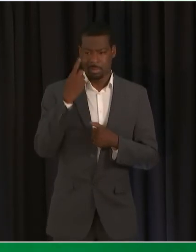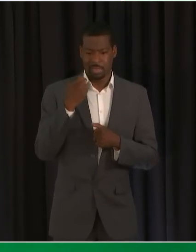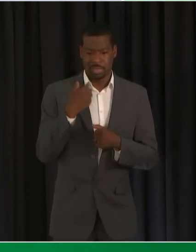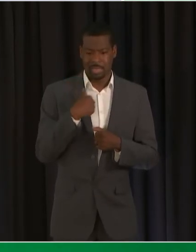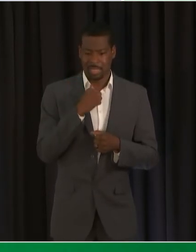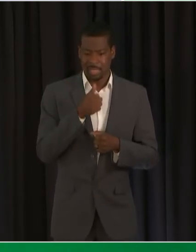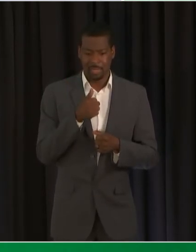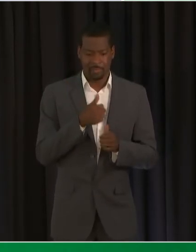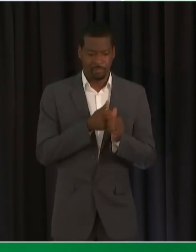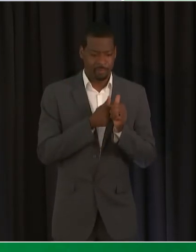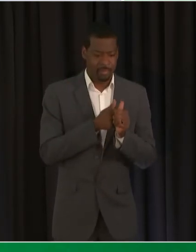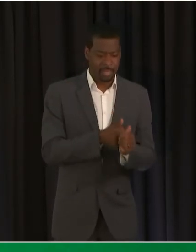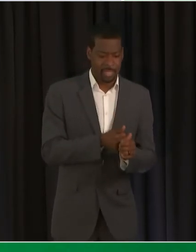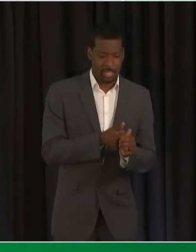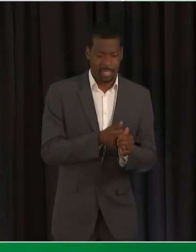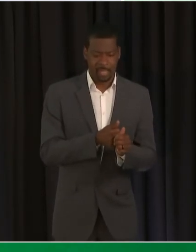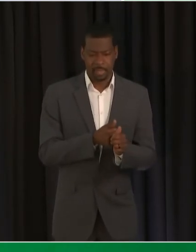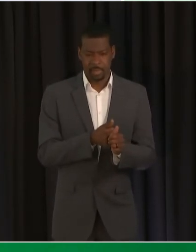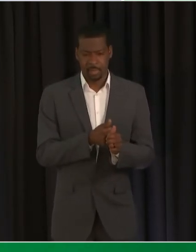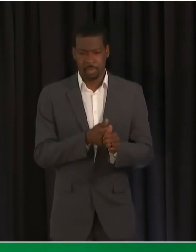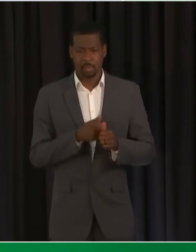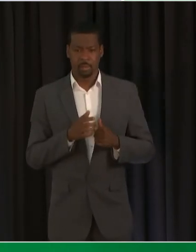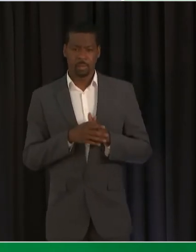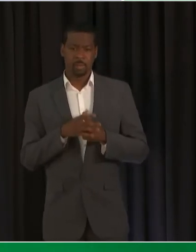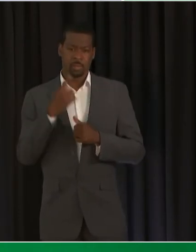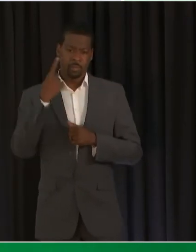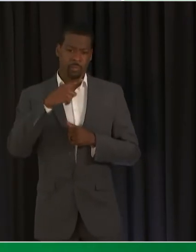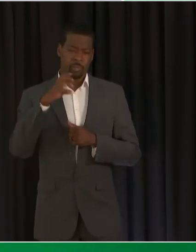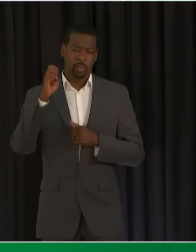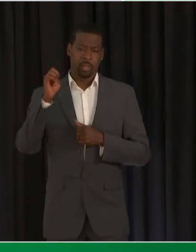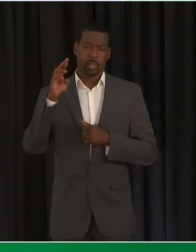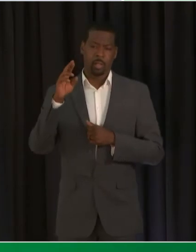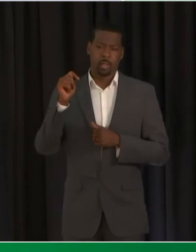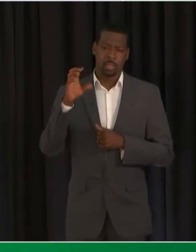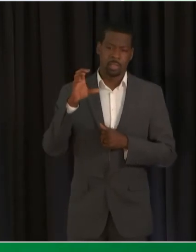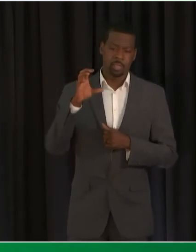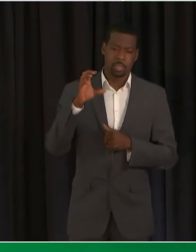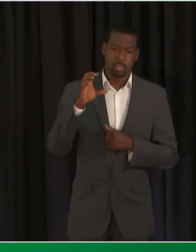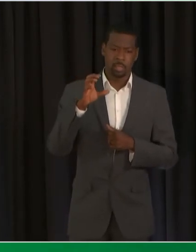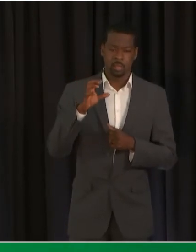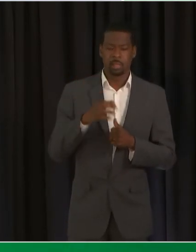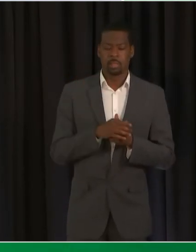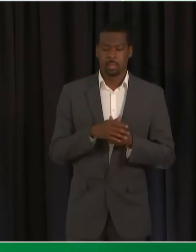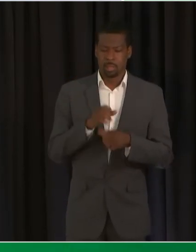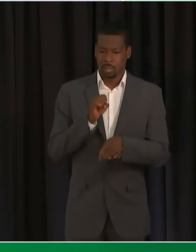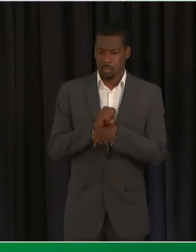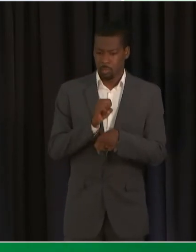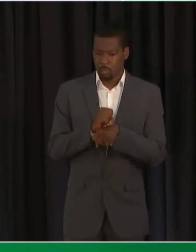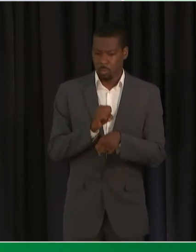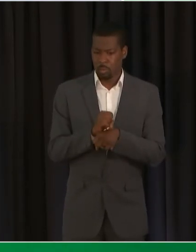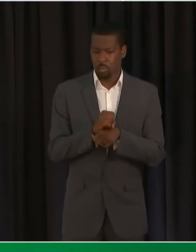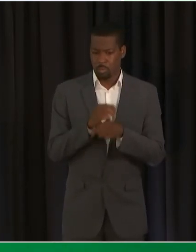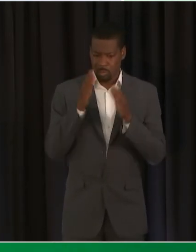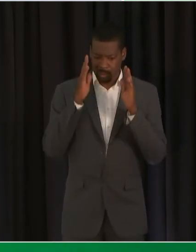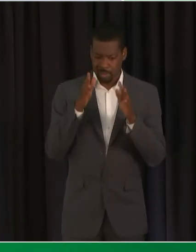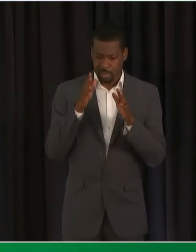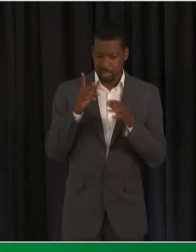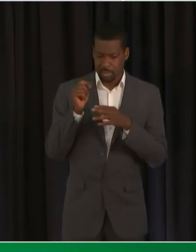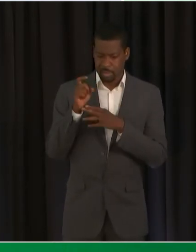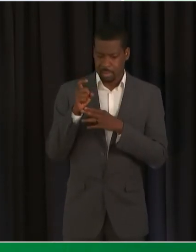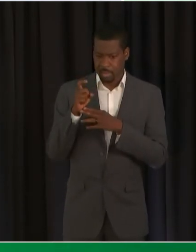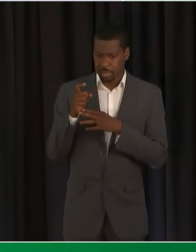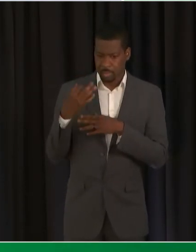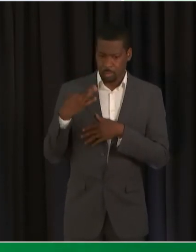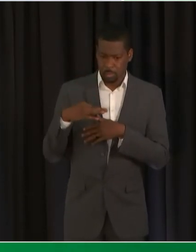the guidance wasn't totally clear on to get more complicated on the ERTCs, the employee retention tax credits,